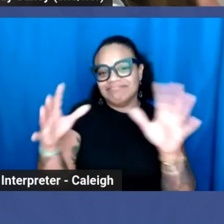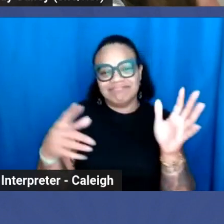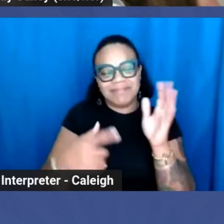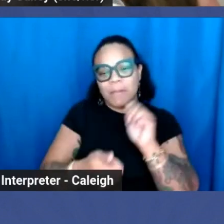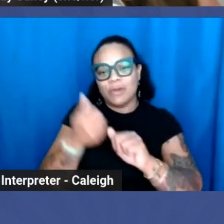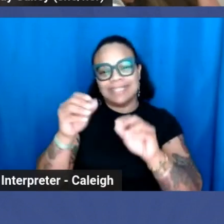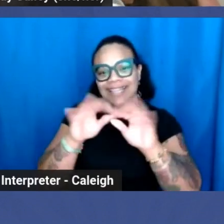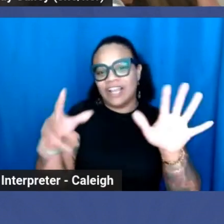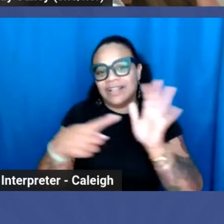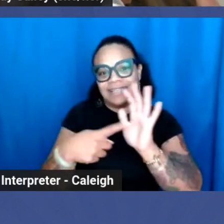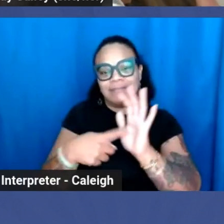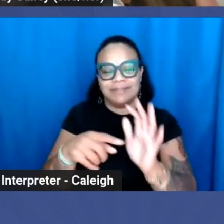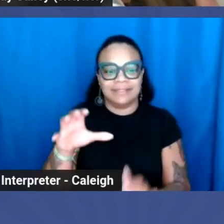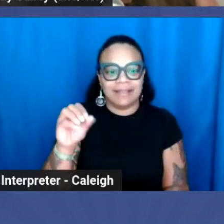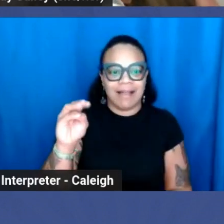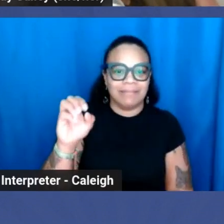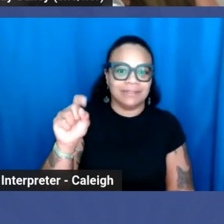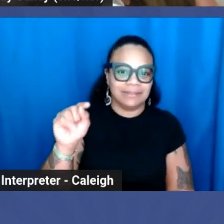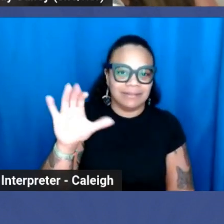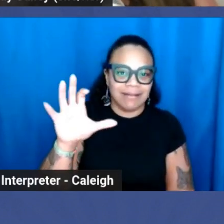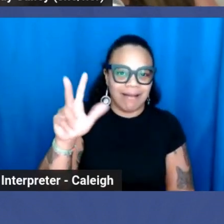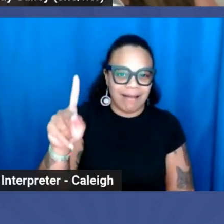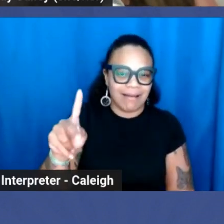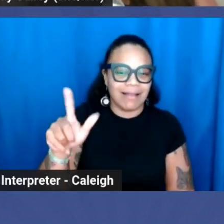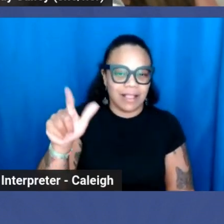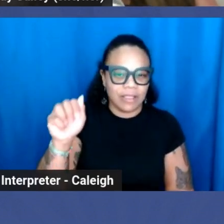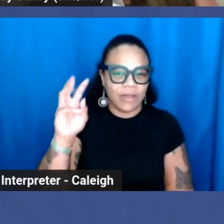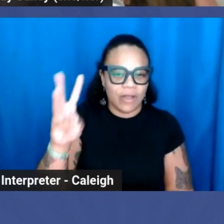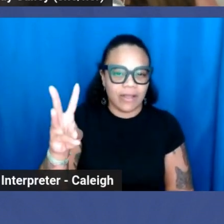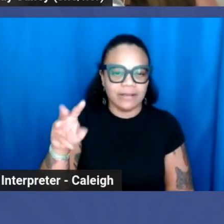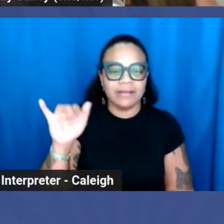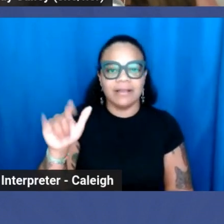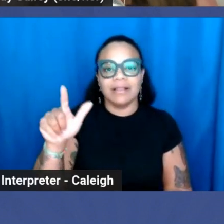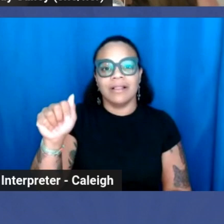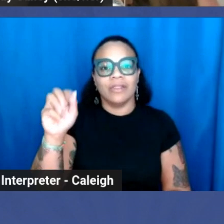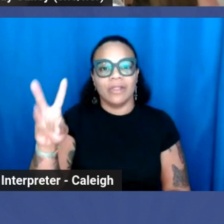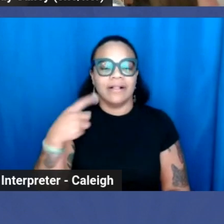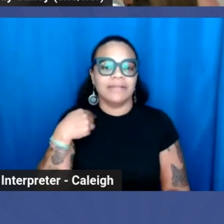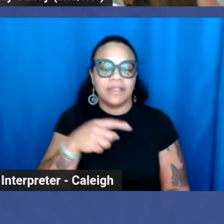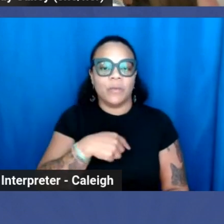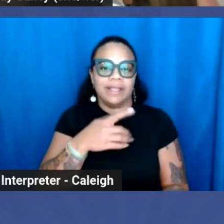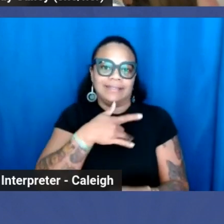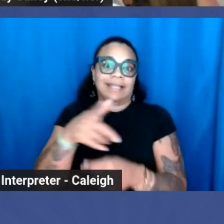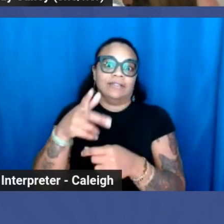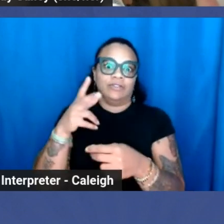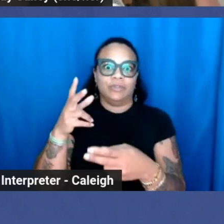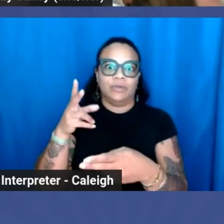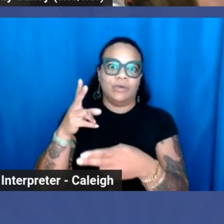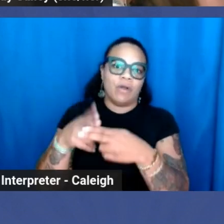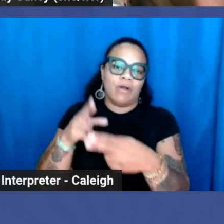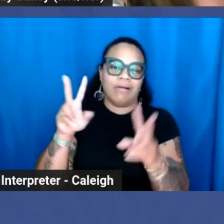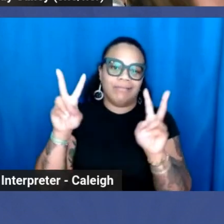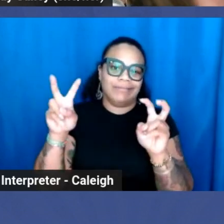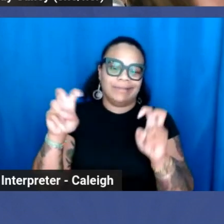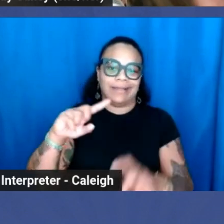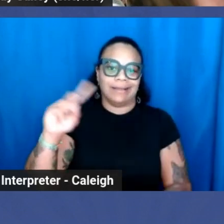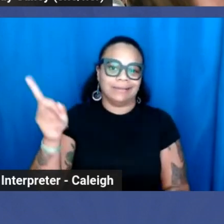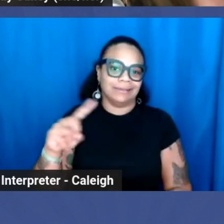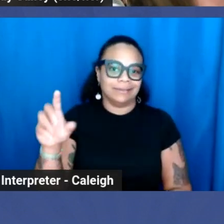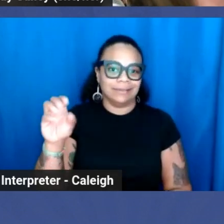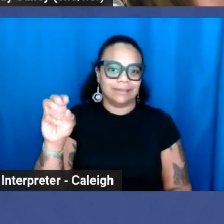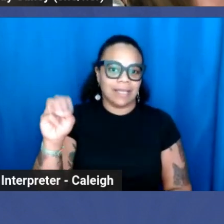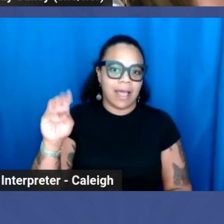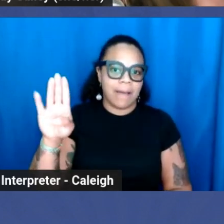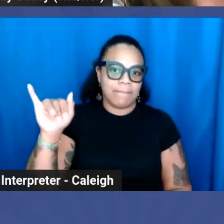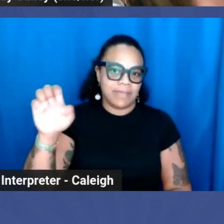with Comstock. In the Comstock laws, this is a law that we would refer to as like a zombie law, but